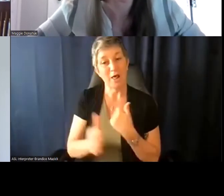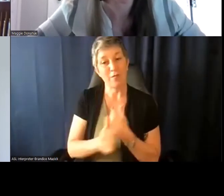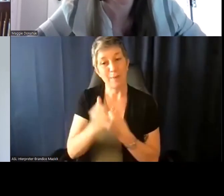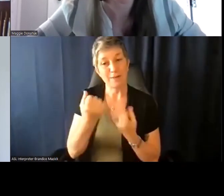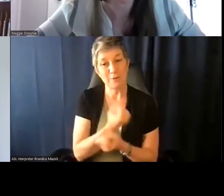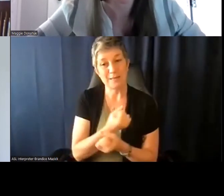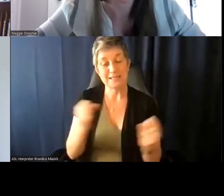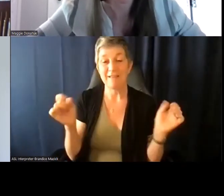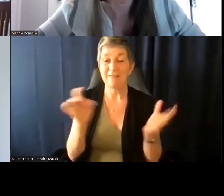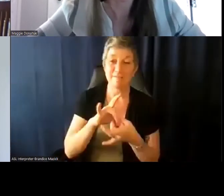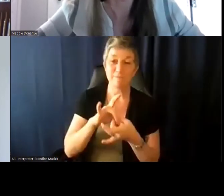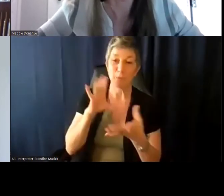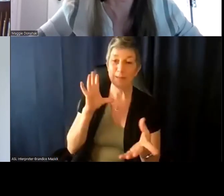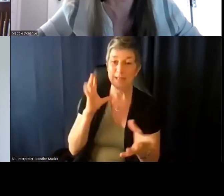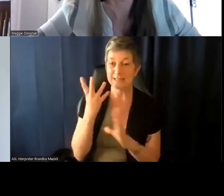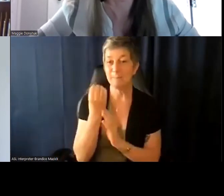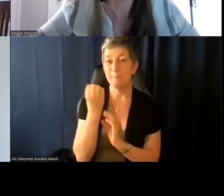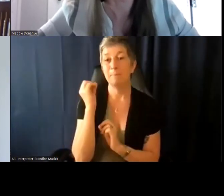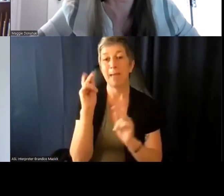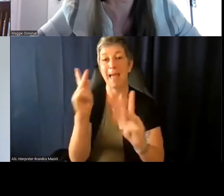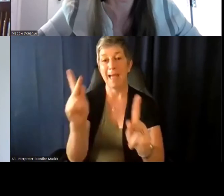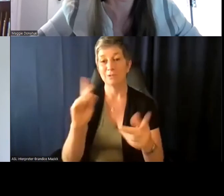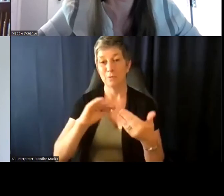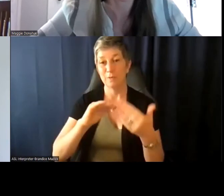released in the community. And so